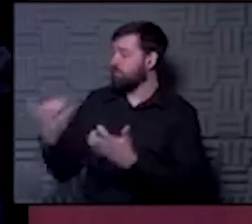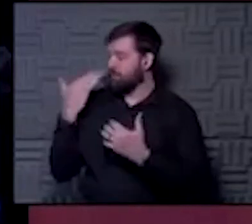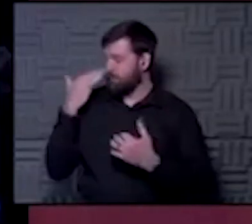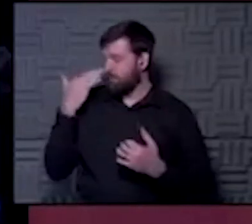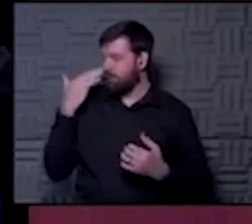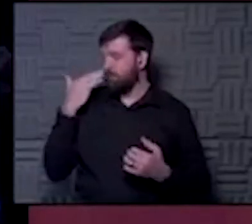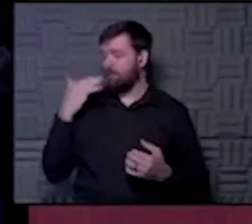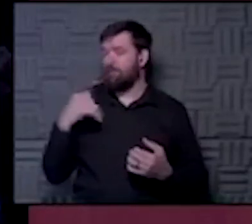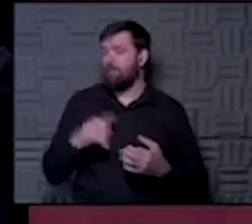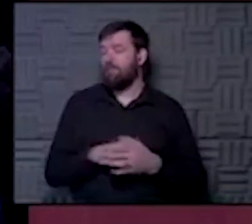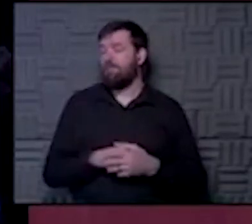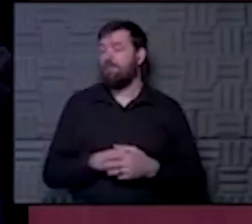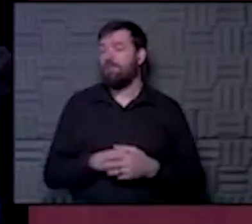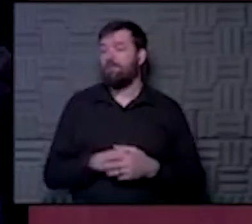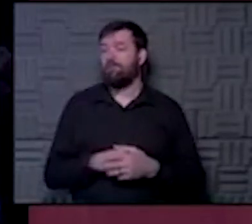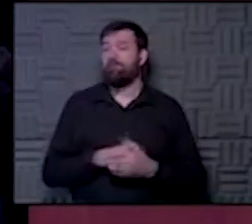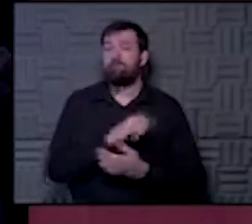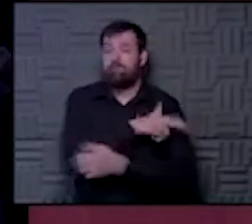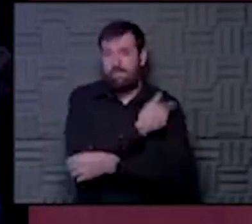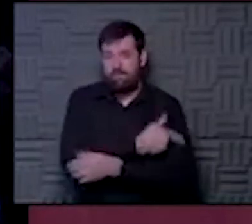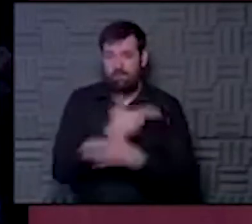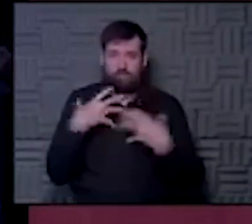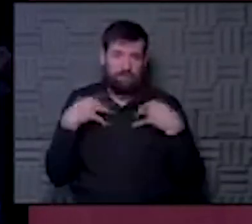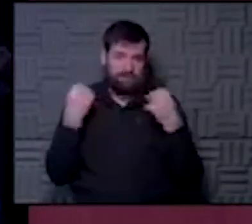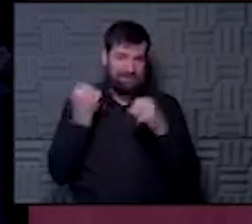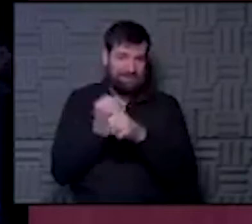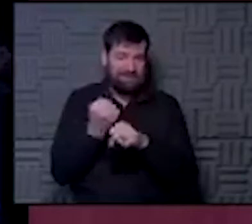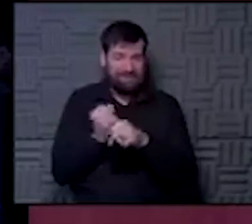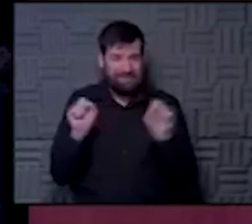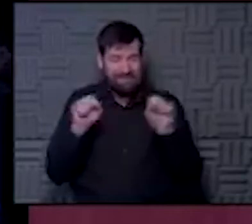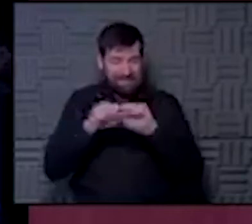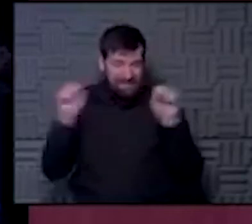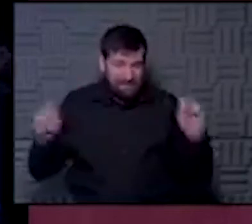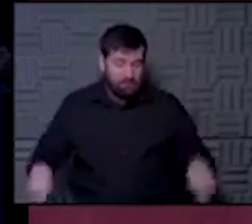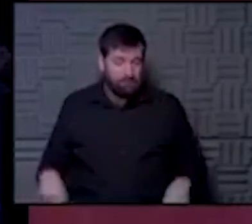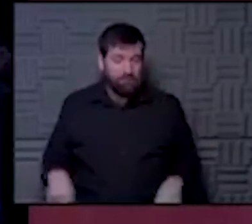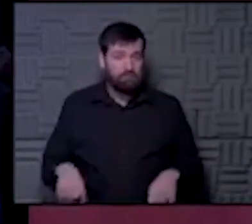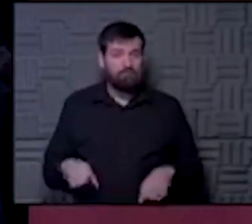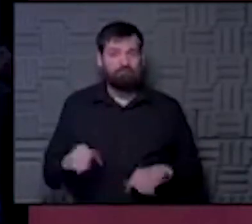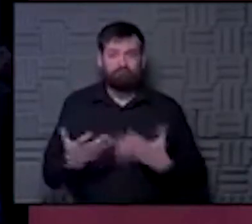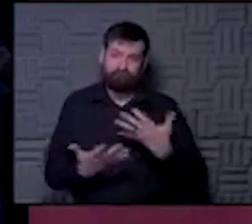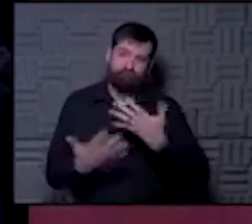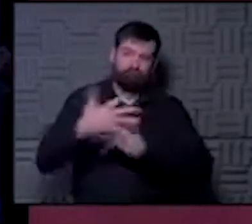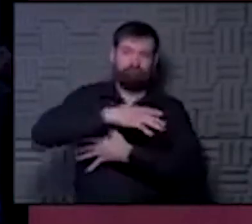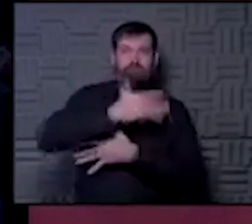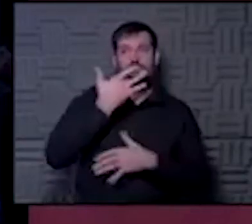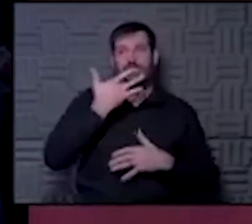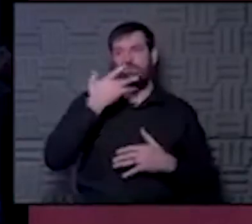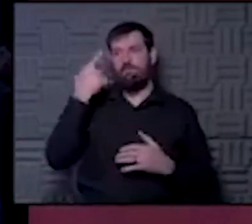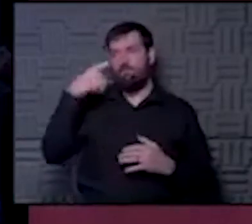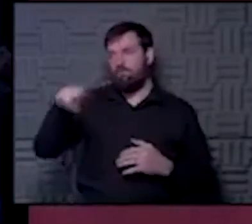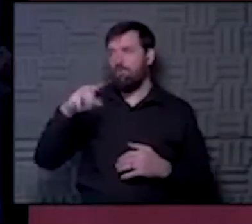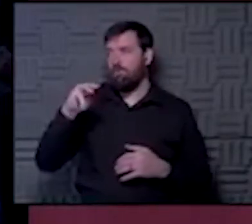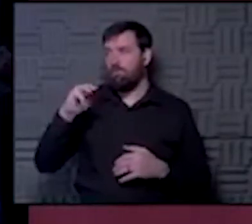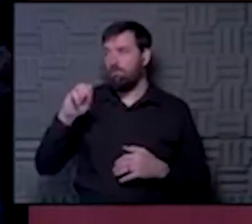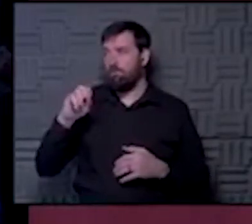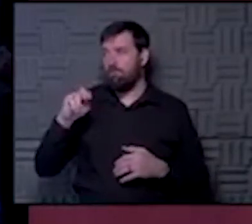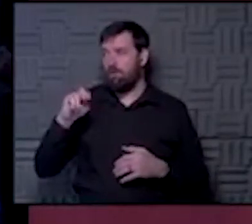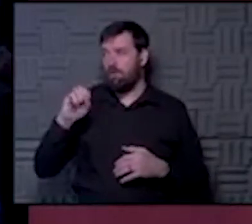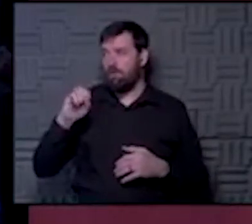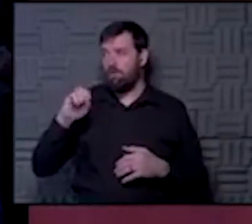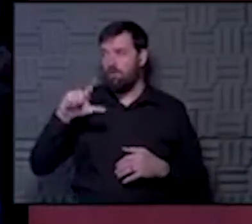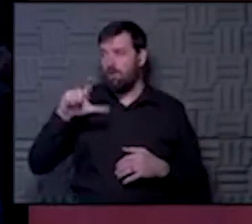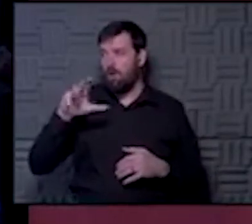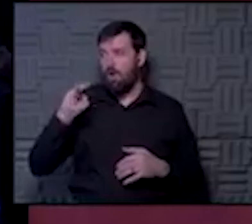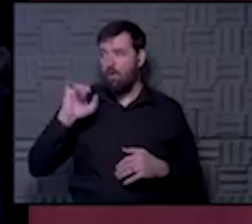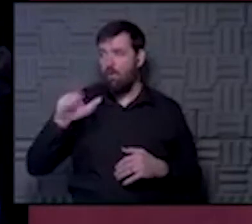if hospital and health system employees get preferential treatment for the monoclonal antibodies. They don't,